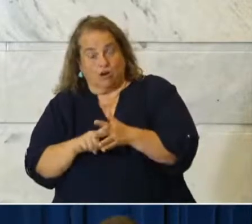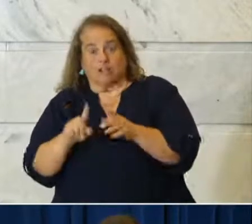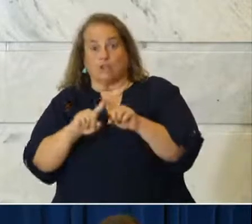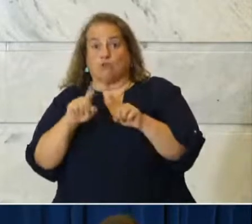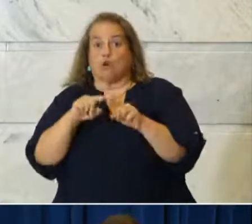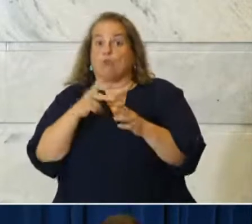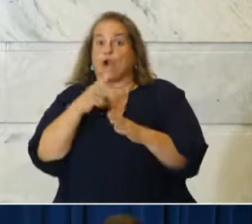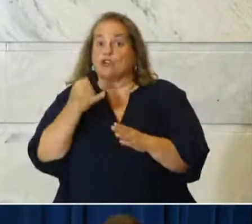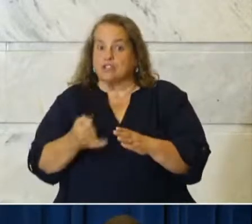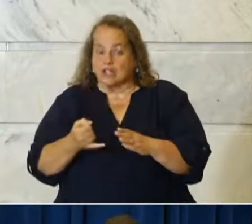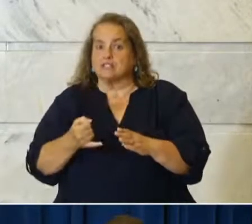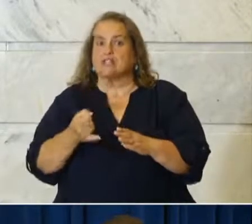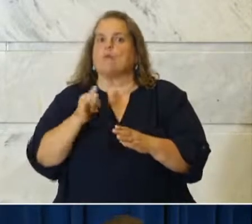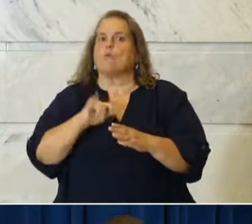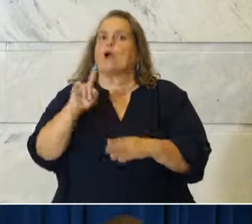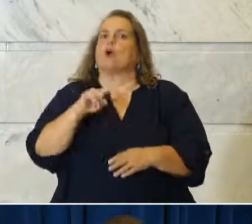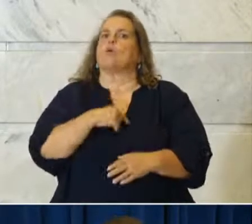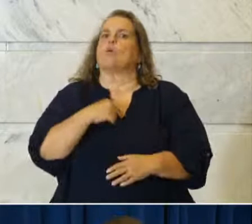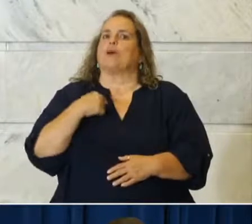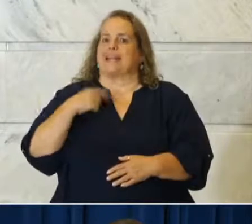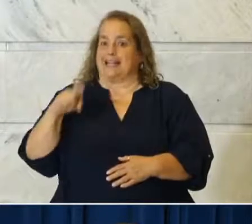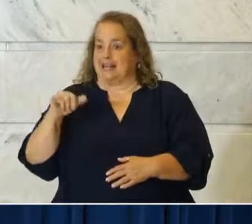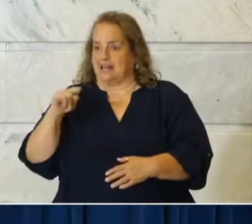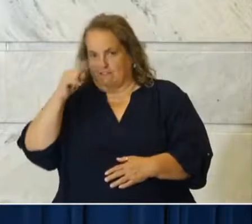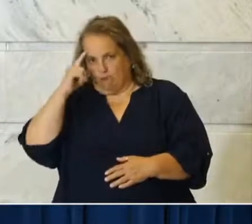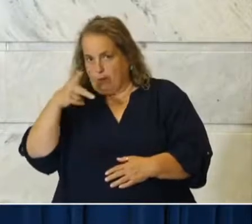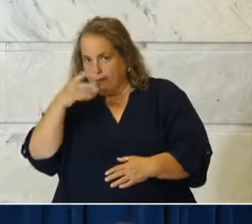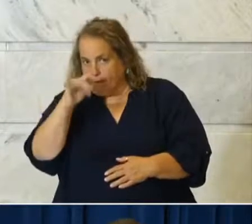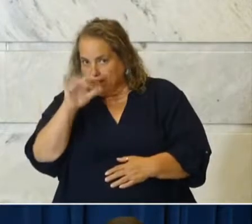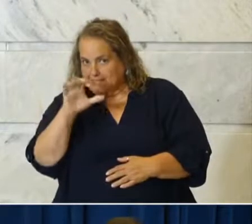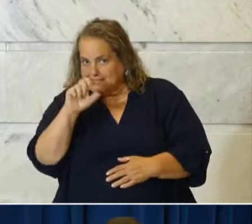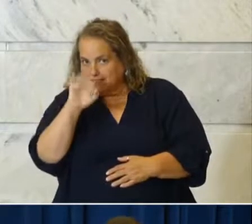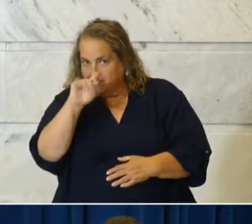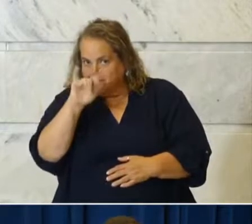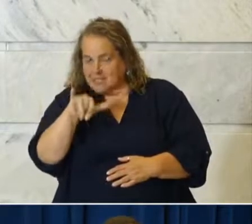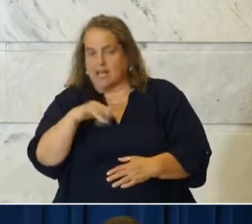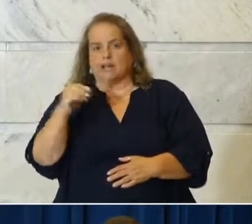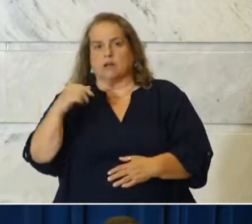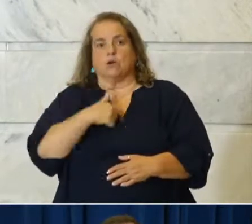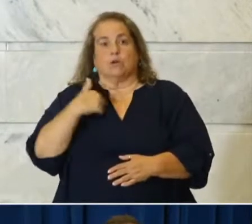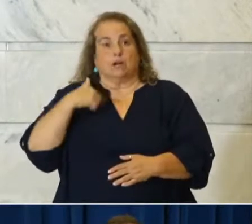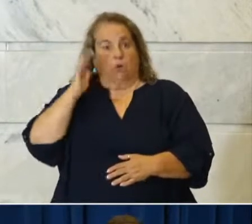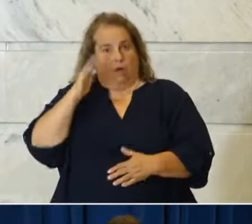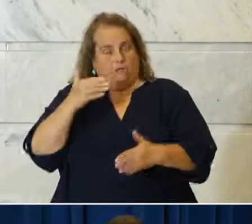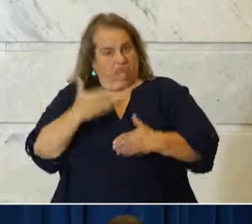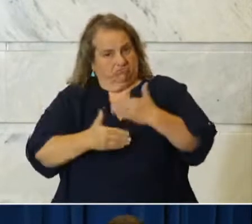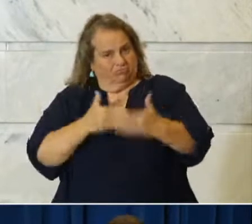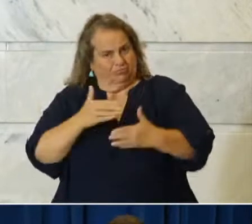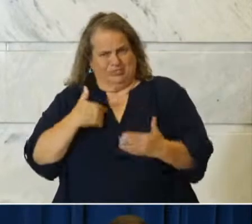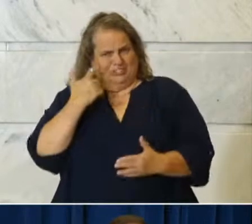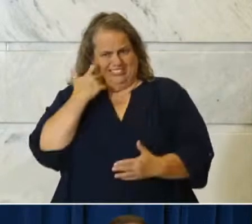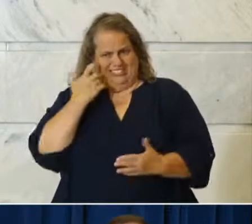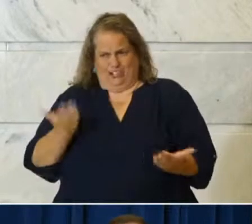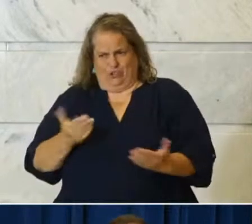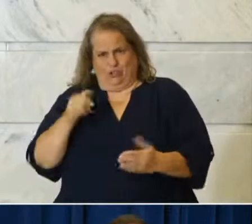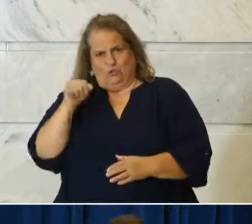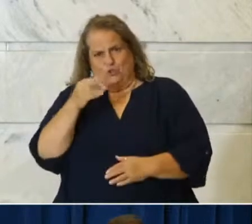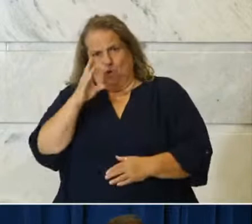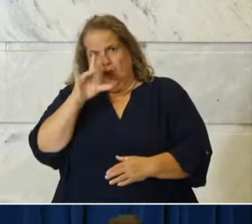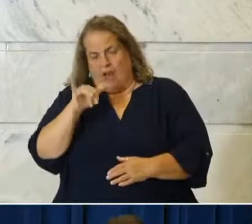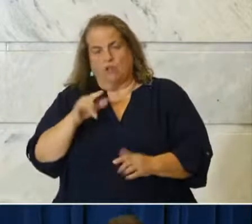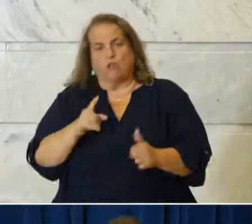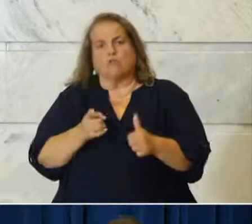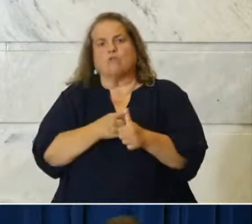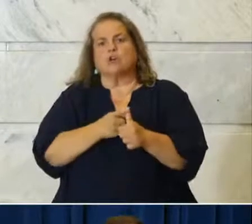you desperately need it. It's for public safety. And we are going to move forward, we just did here in July, with the first what we call